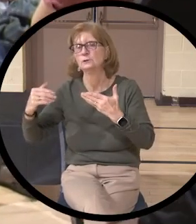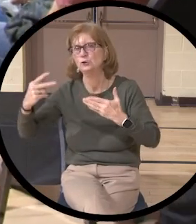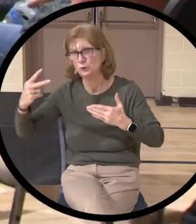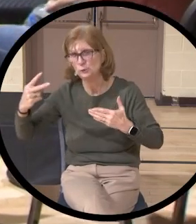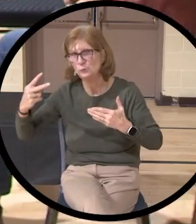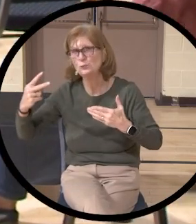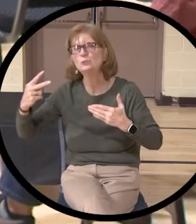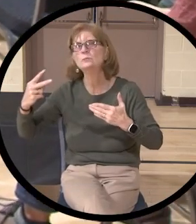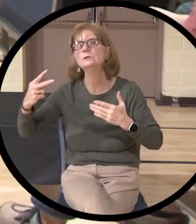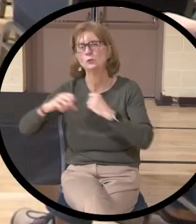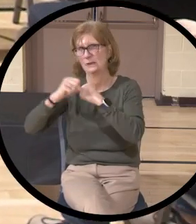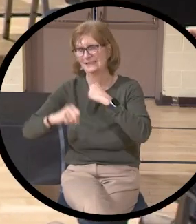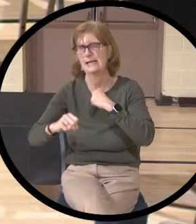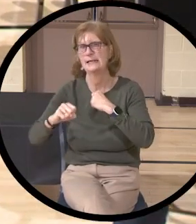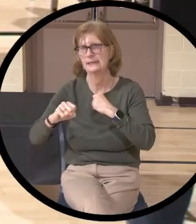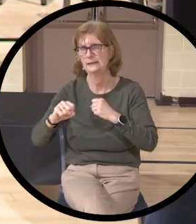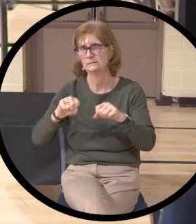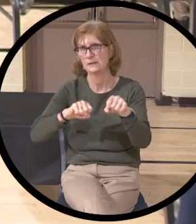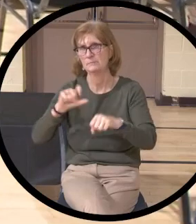towards Lawrenceville.